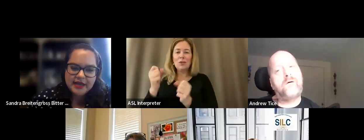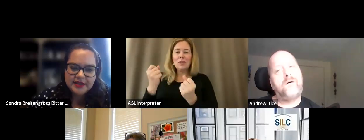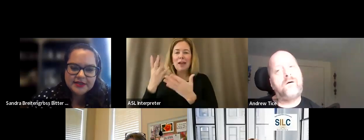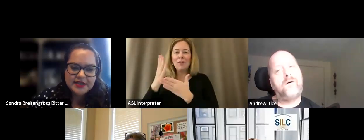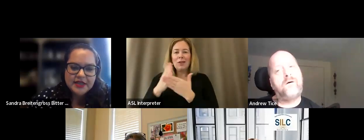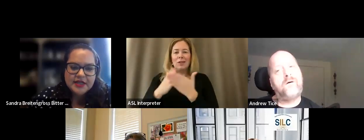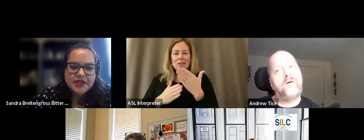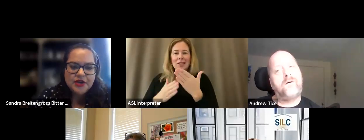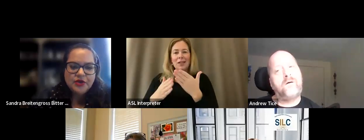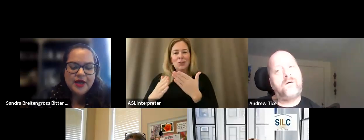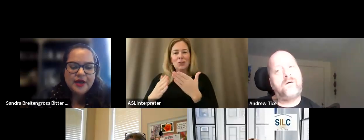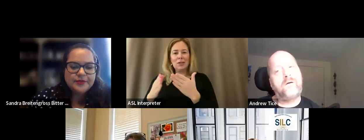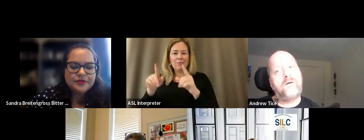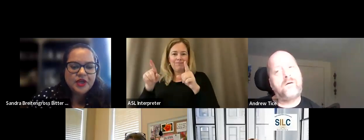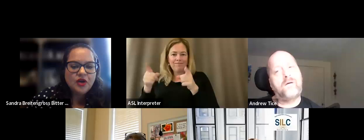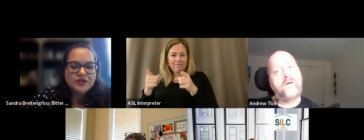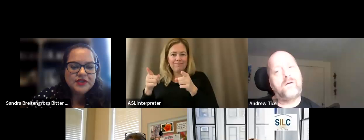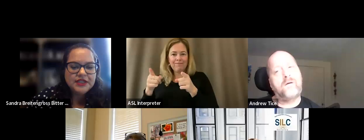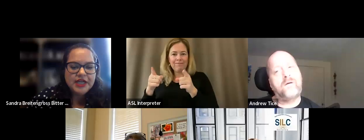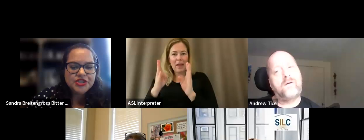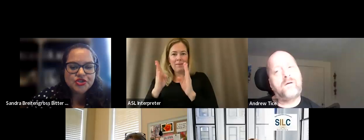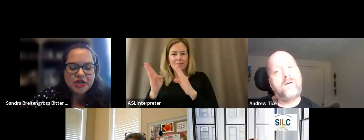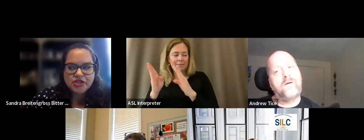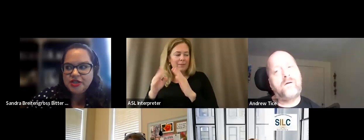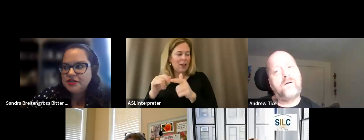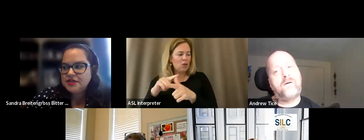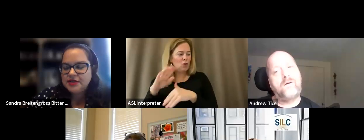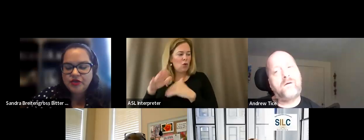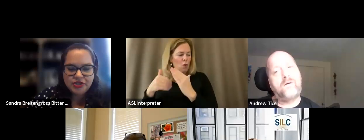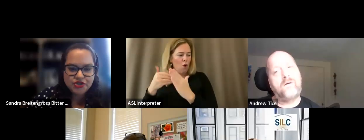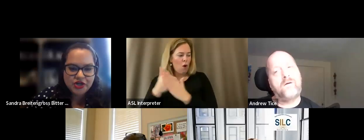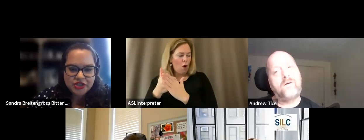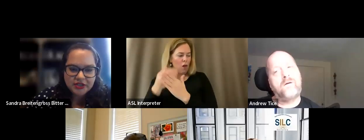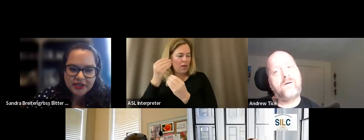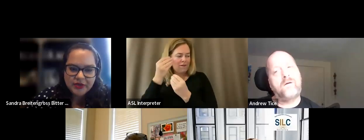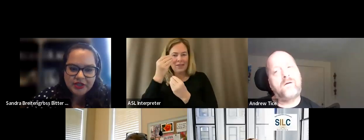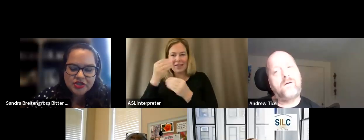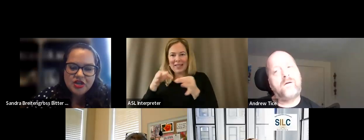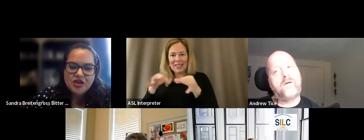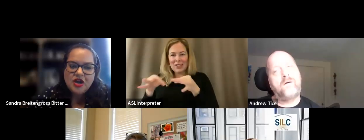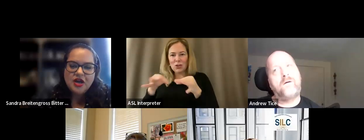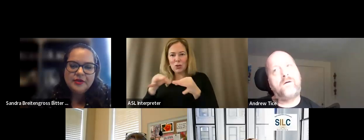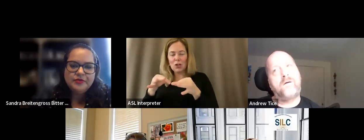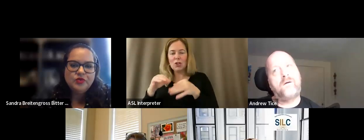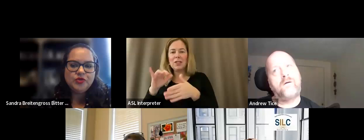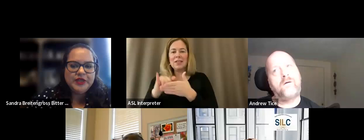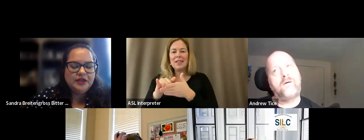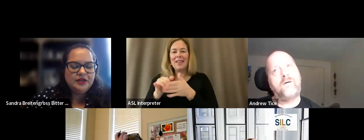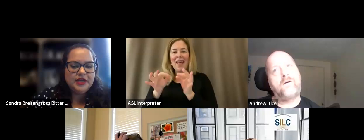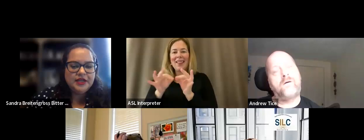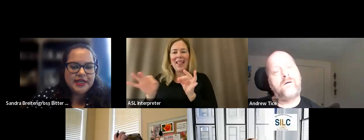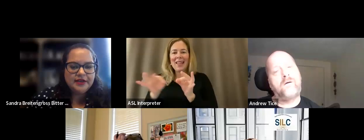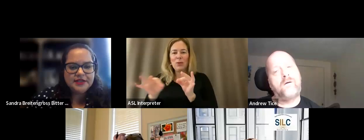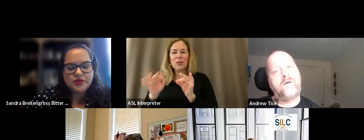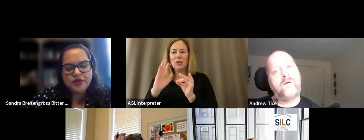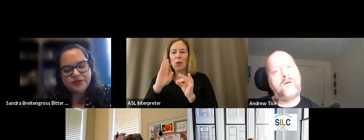in italics. So all of the instructions or the instruction language will be